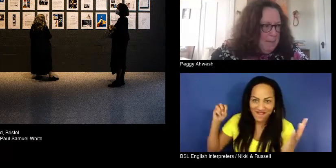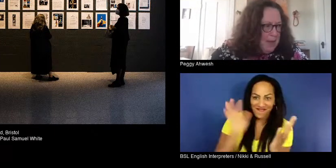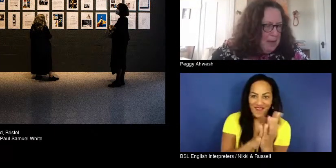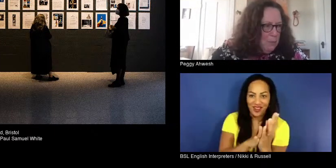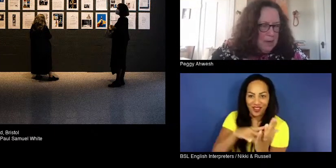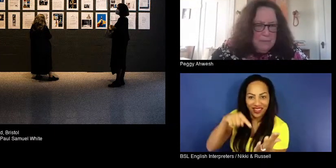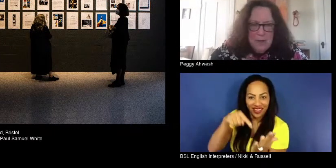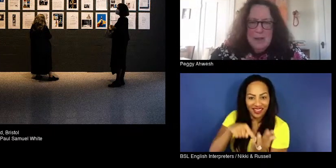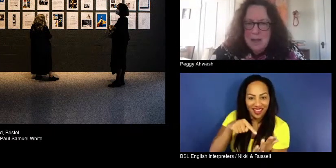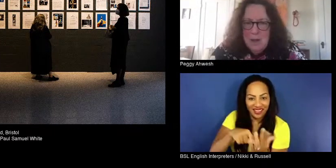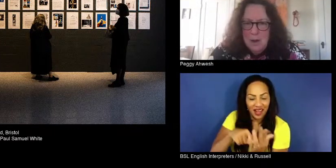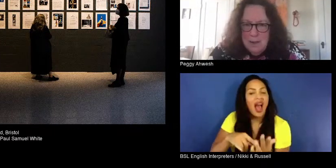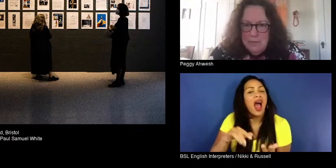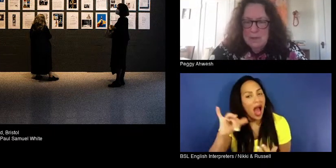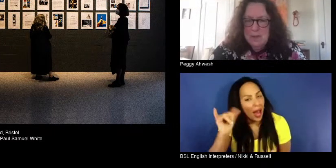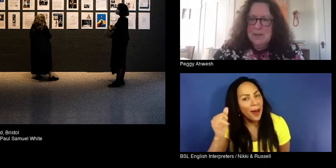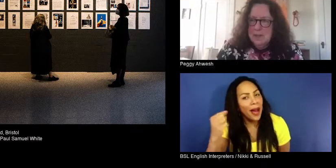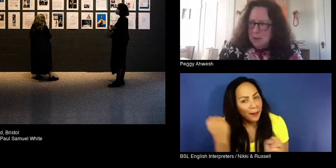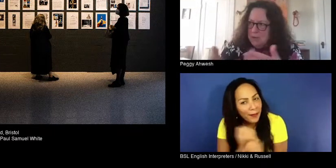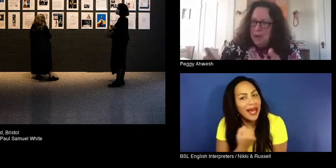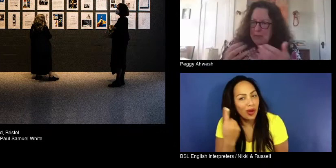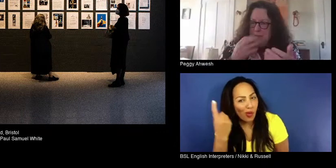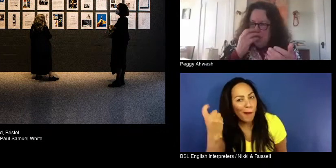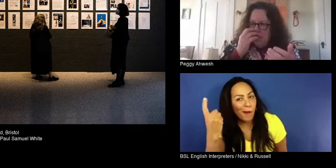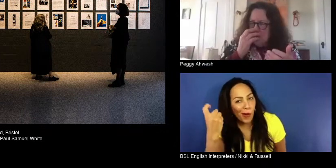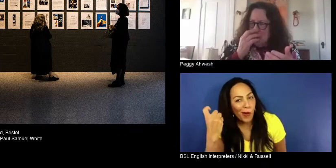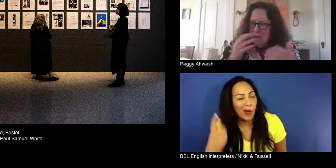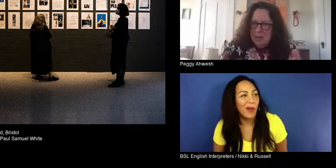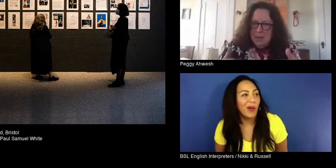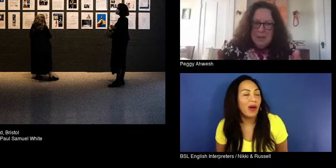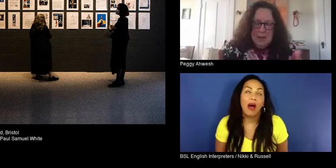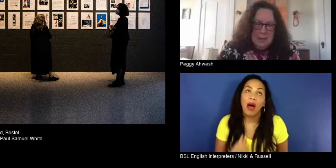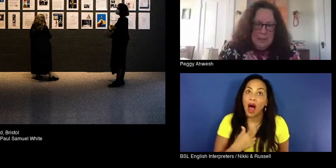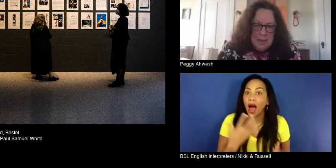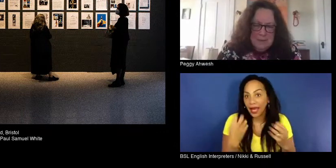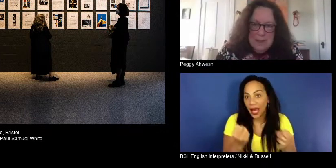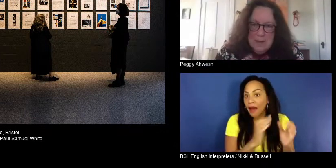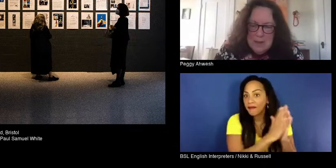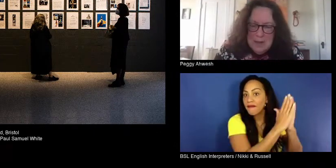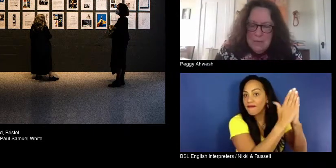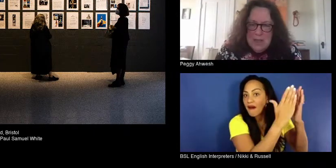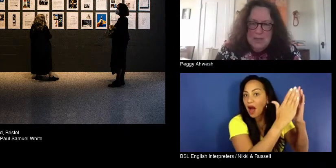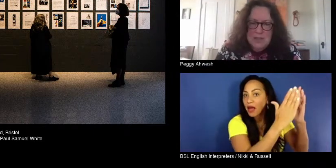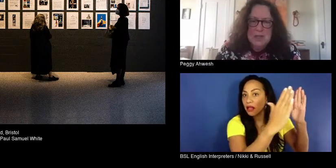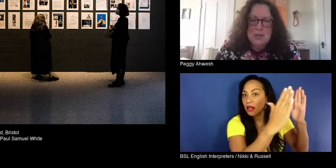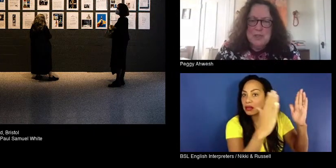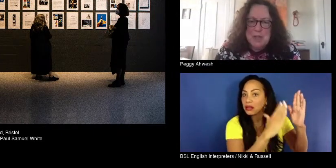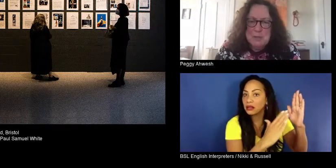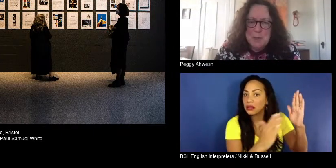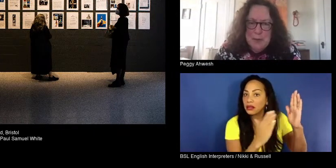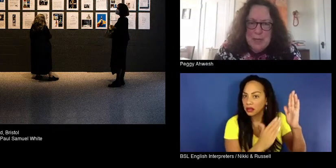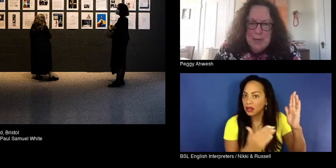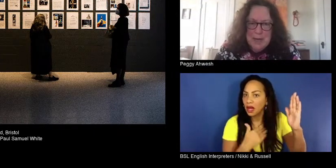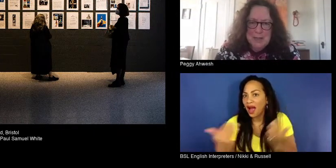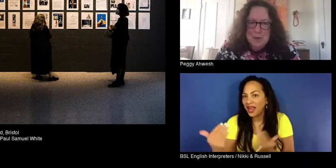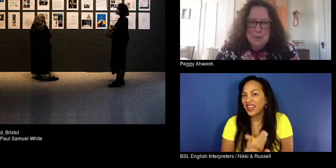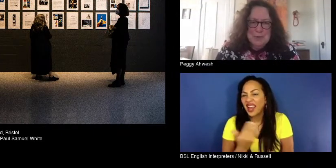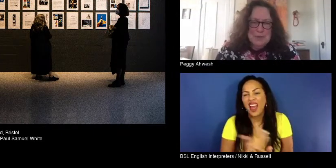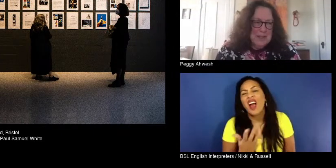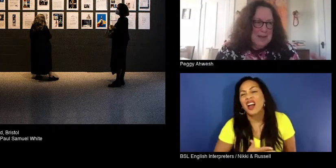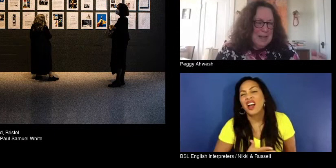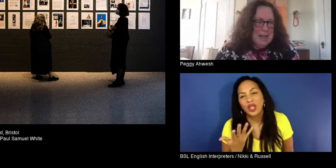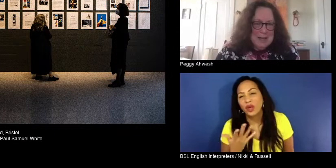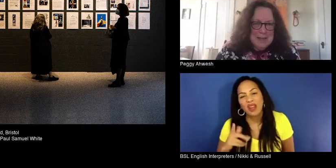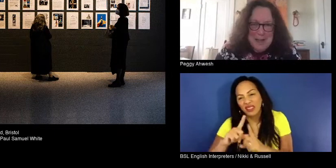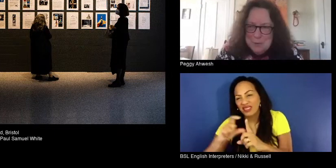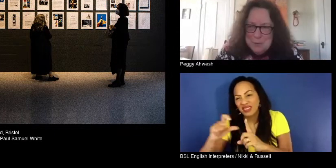I might make another one. I also have the files and I collect things, and now everything's digital. It's not as much fun as when it was,